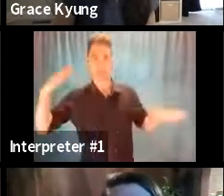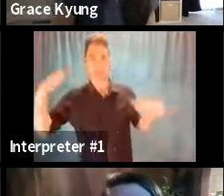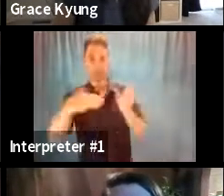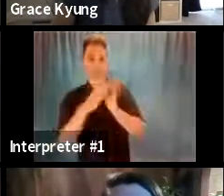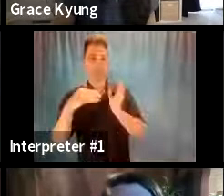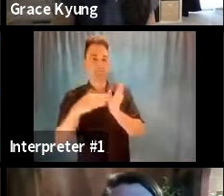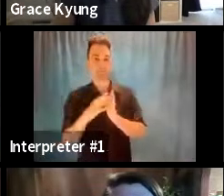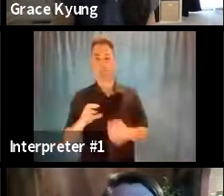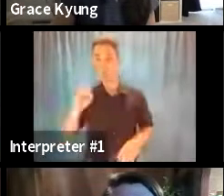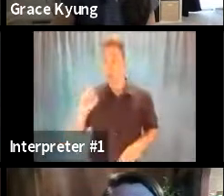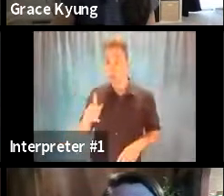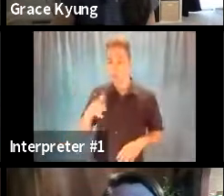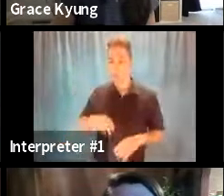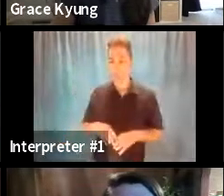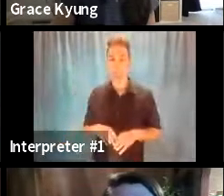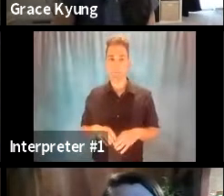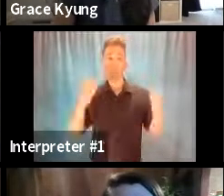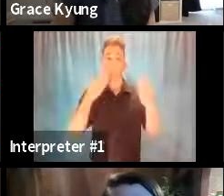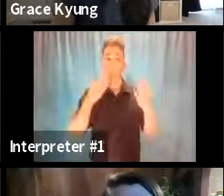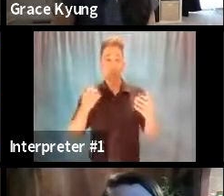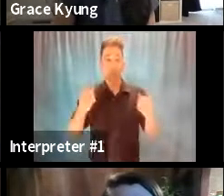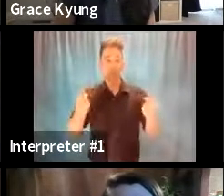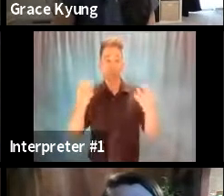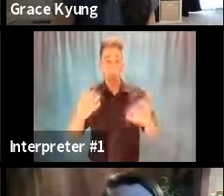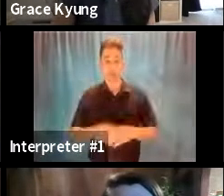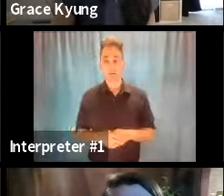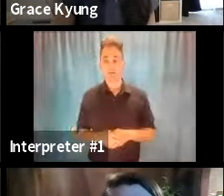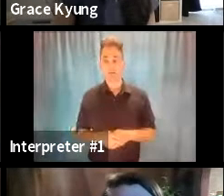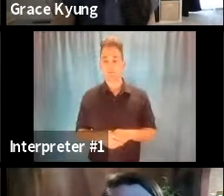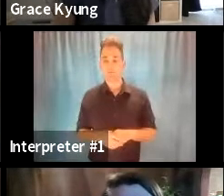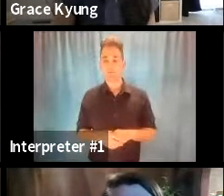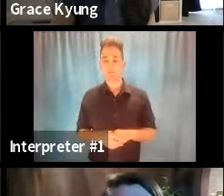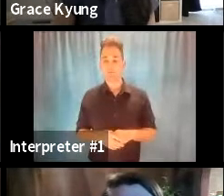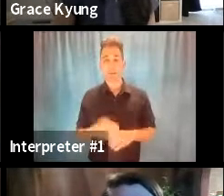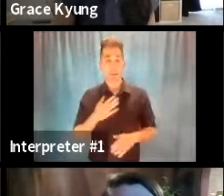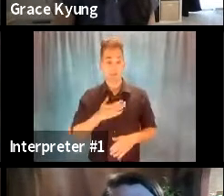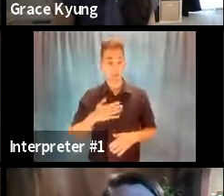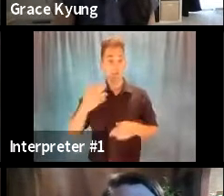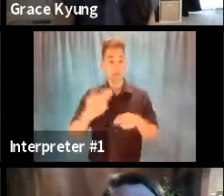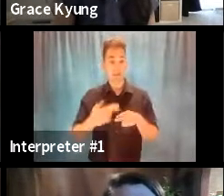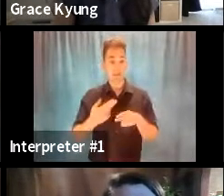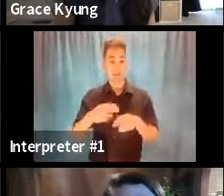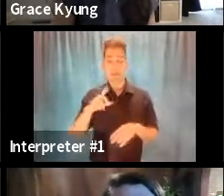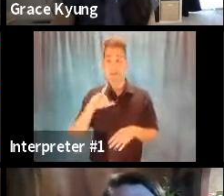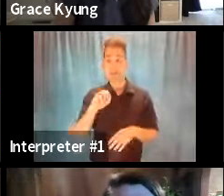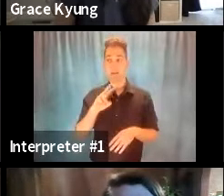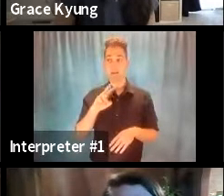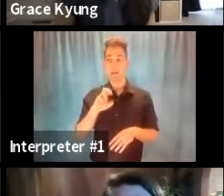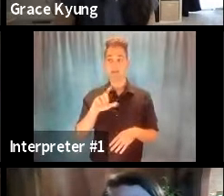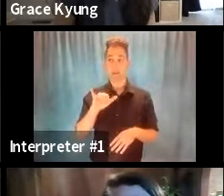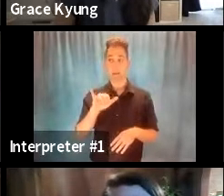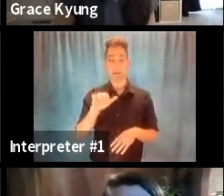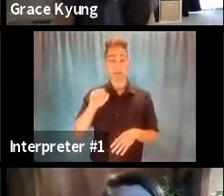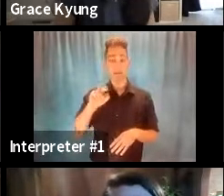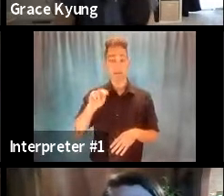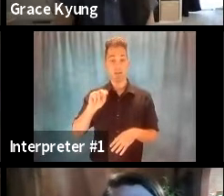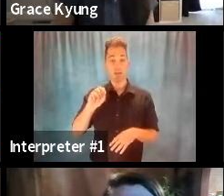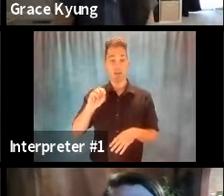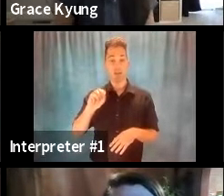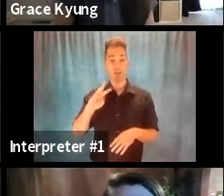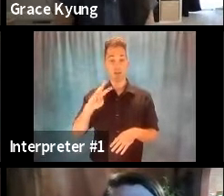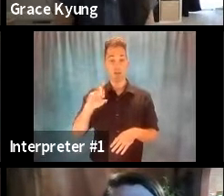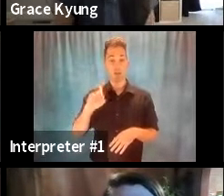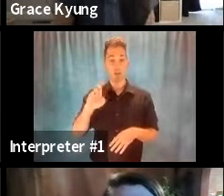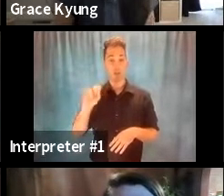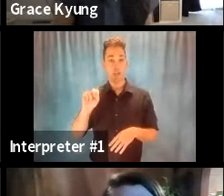Okay. Thank you so much. My name is Lovely Snowden, and I